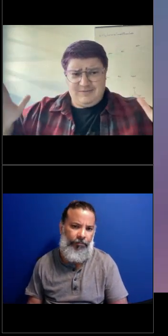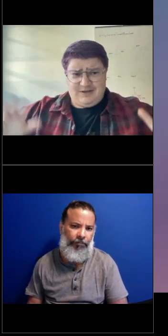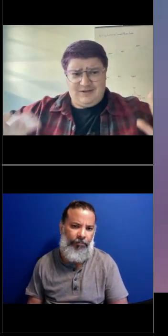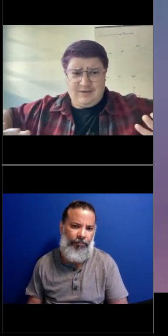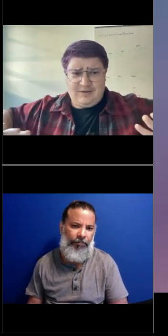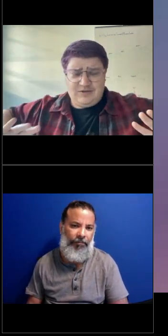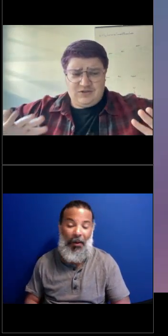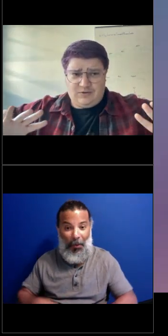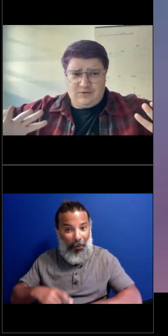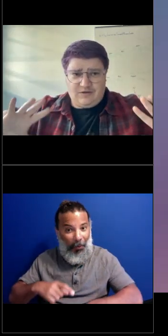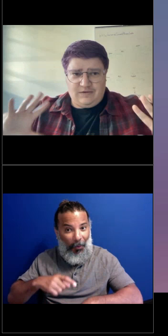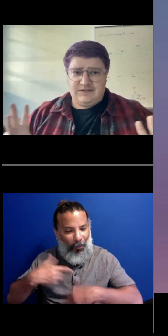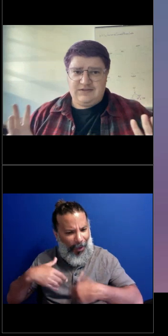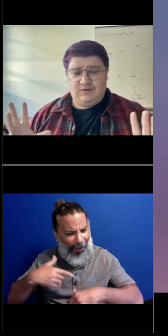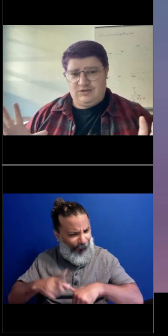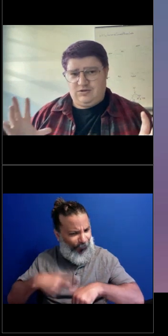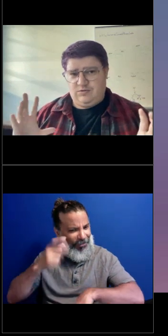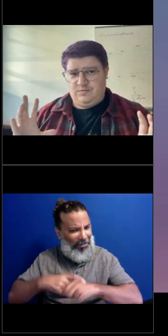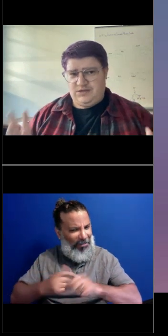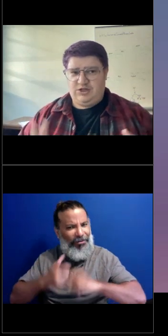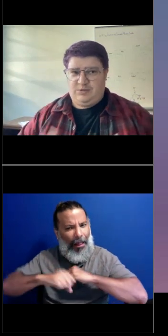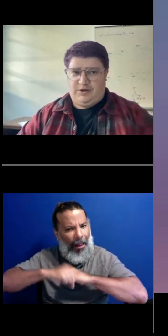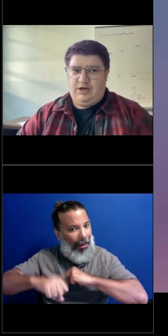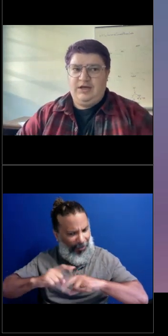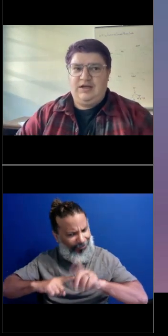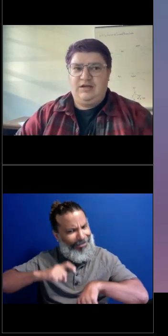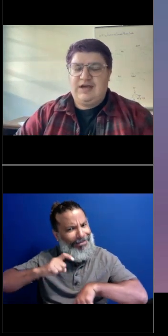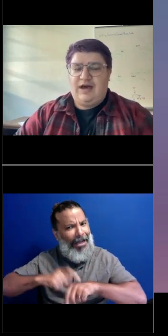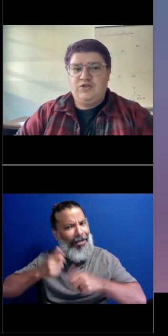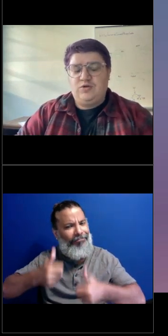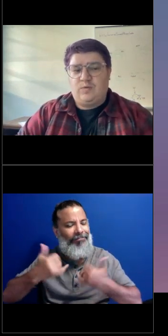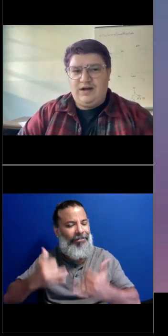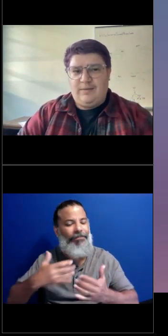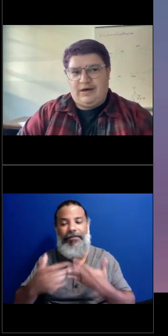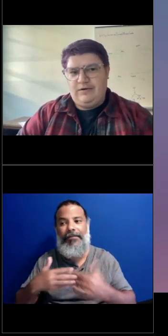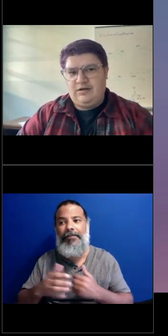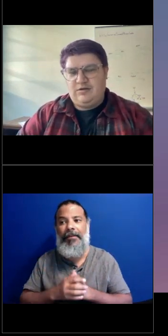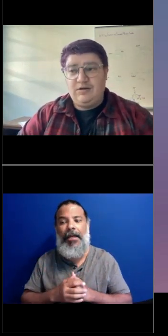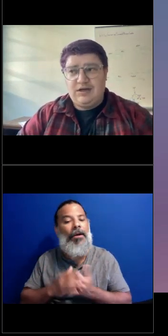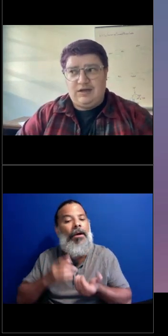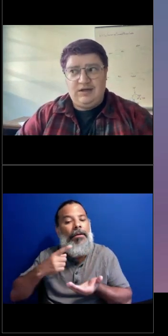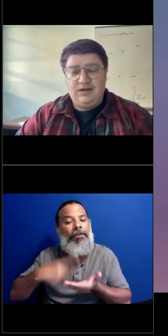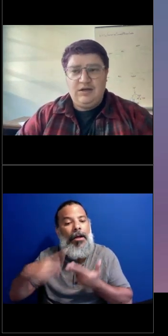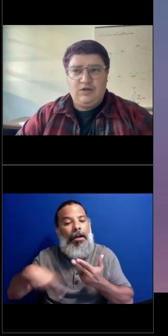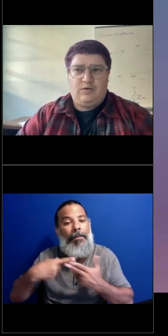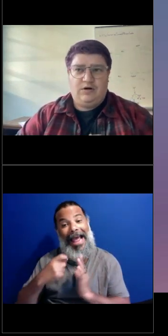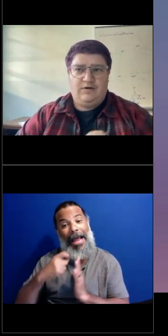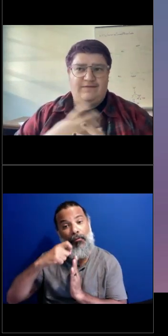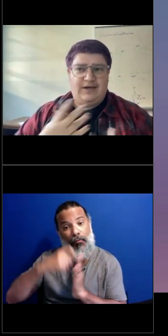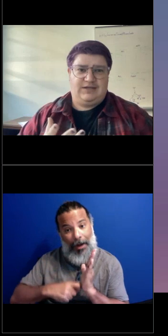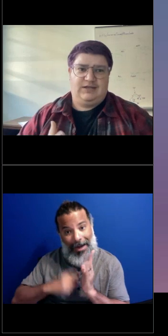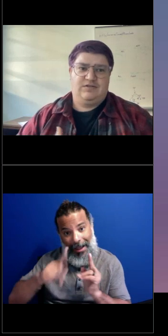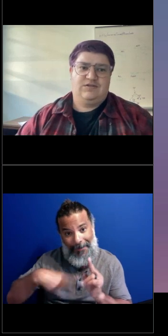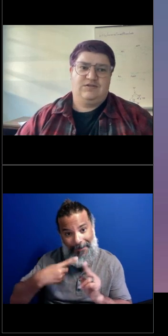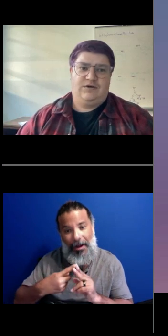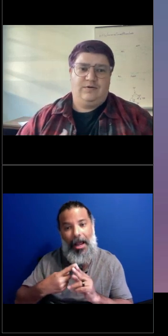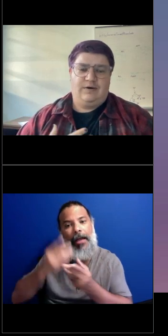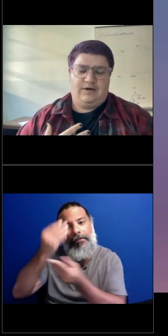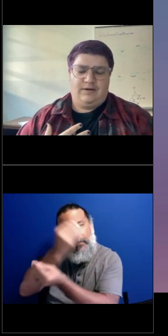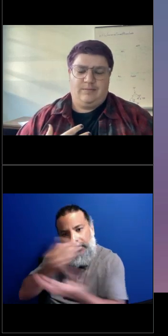well on timing. So the last thing I want to touch upon is how to write about and communicate your